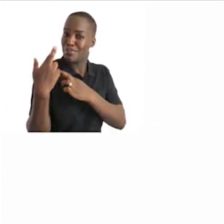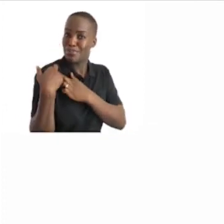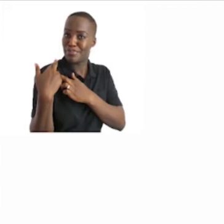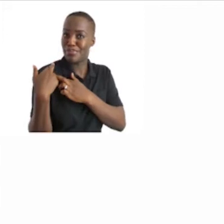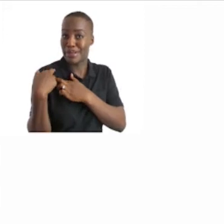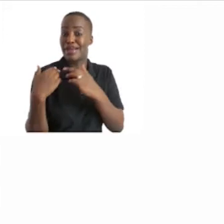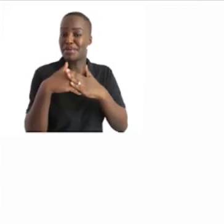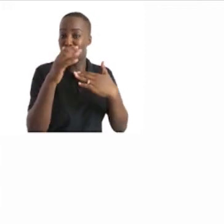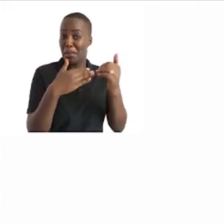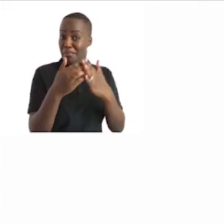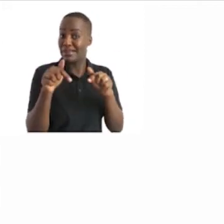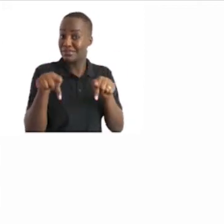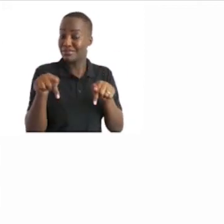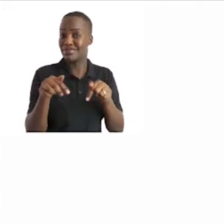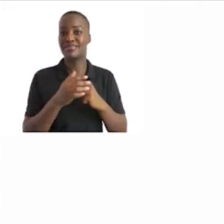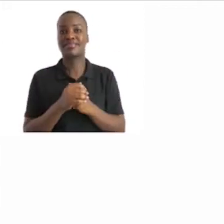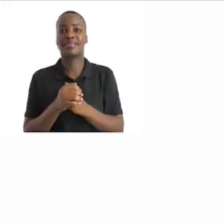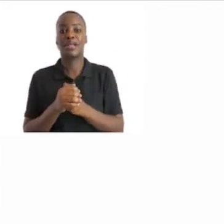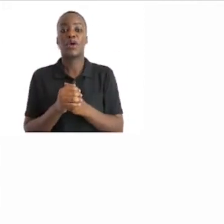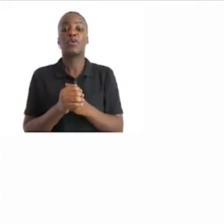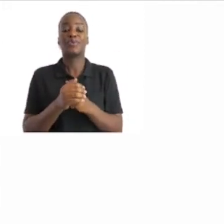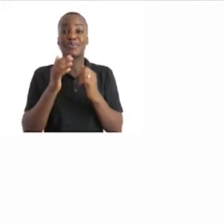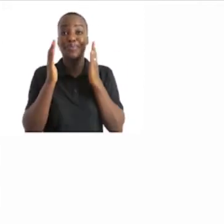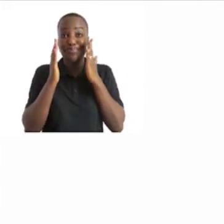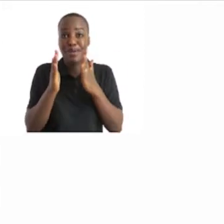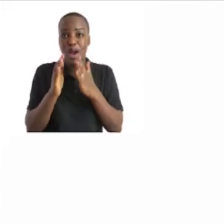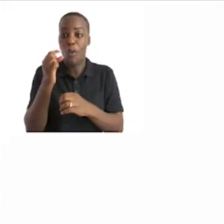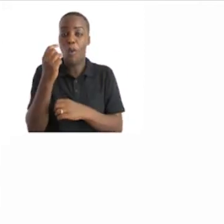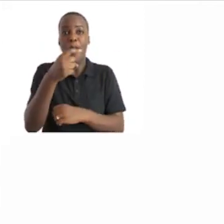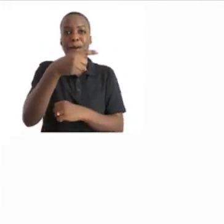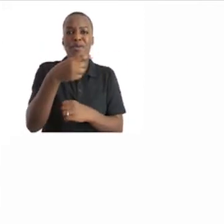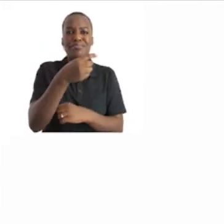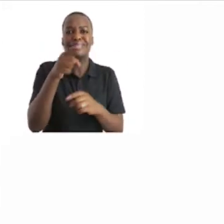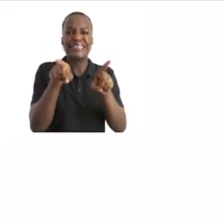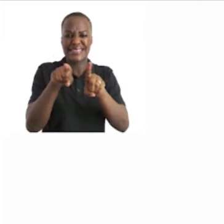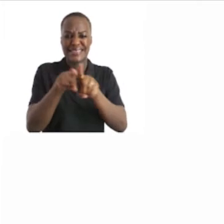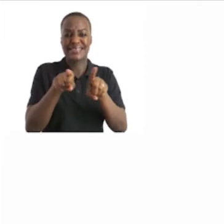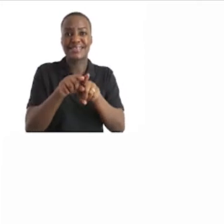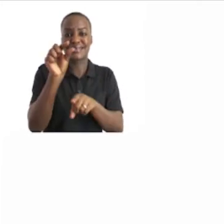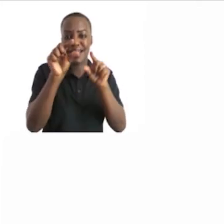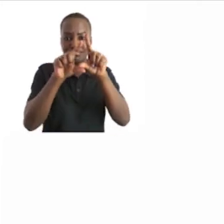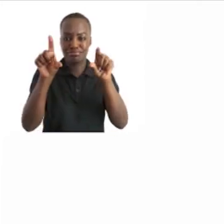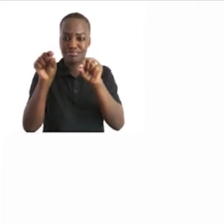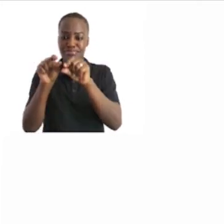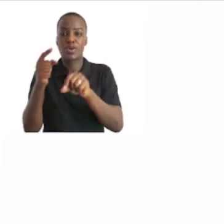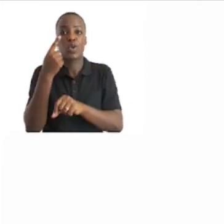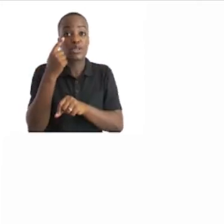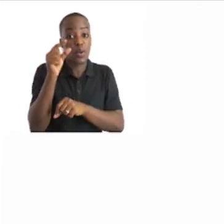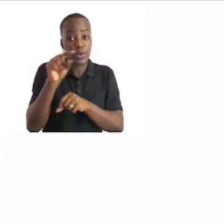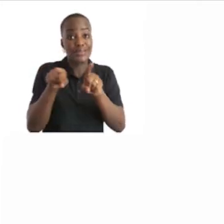builder for the day to make sure that, one, you find all the sight words that are the same.